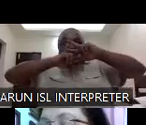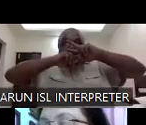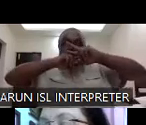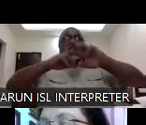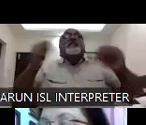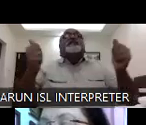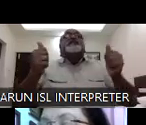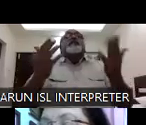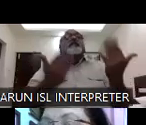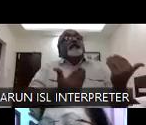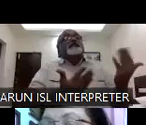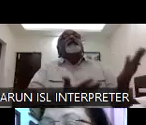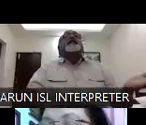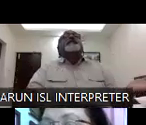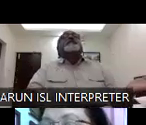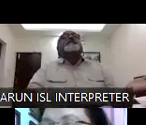will be,